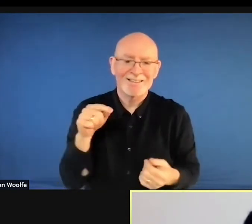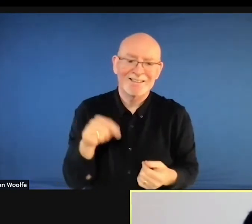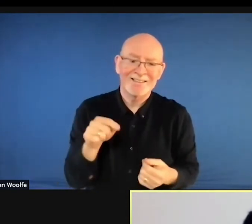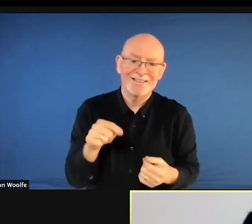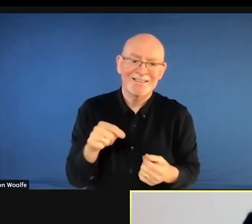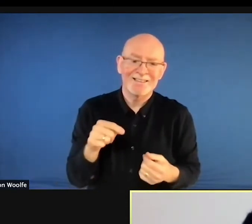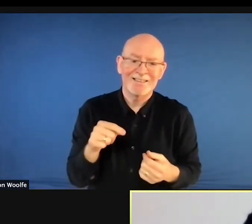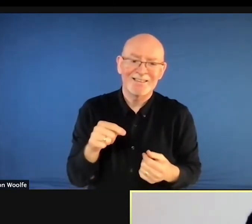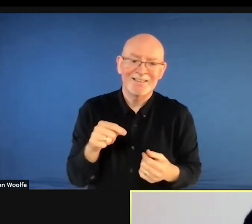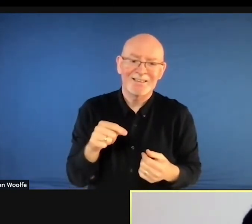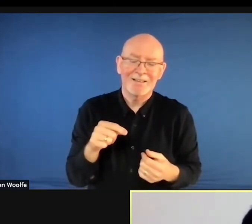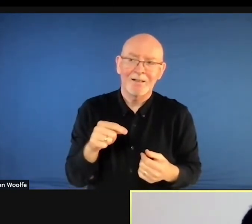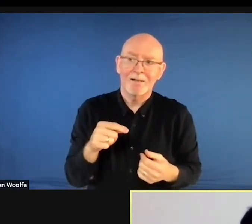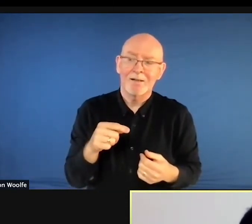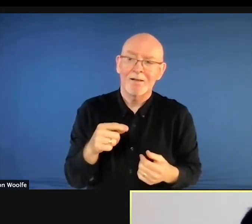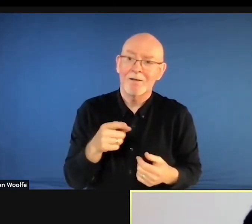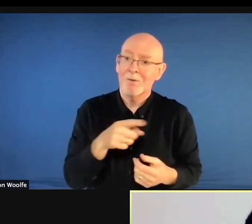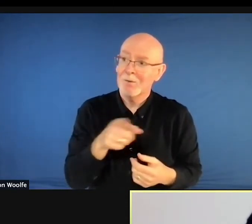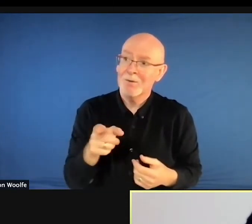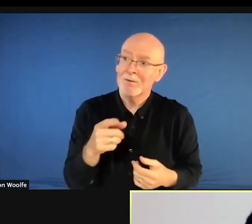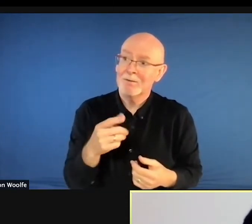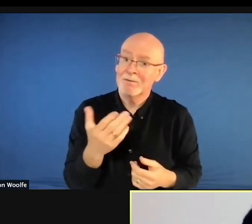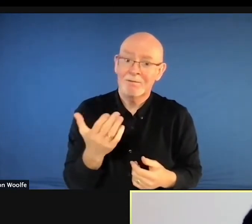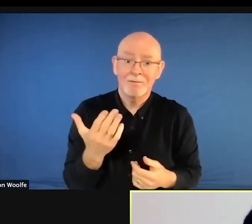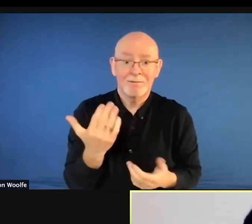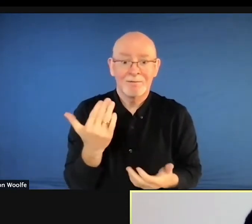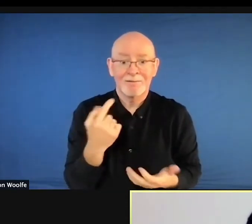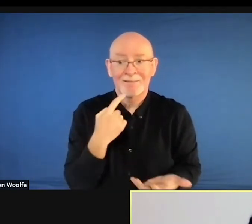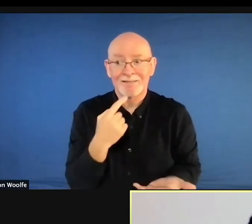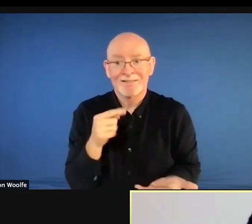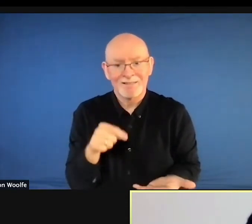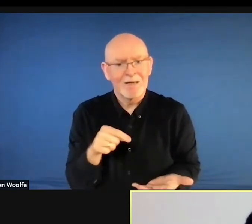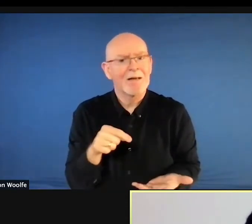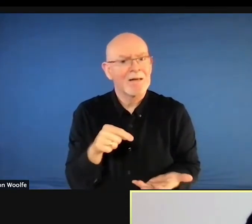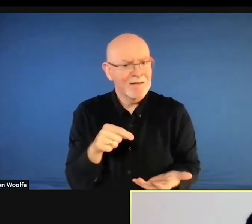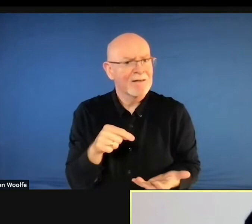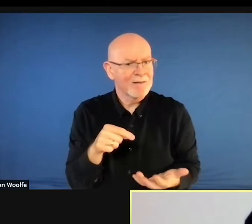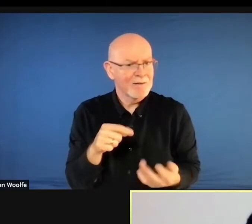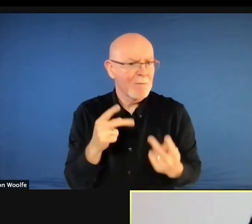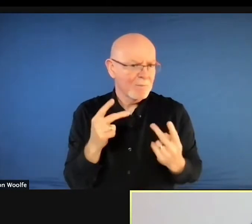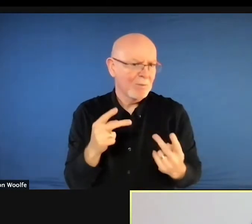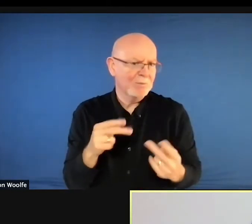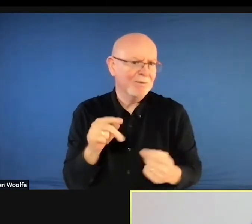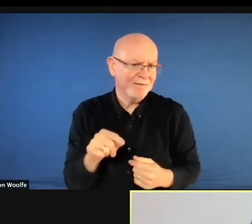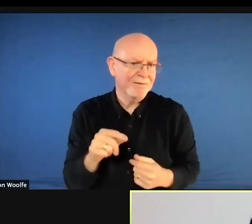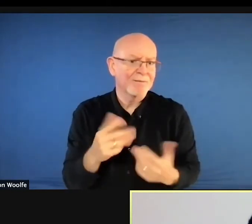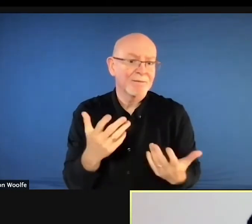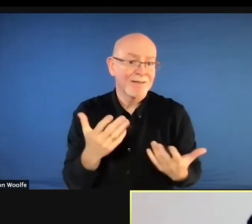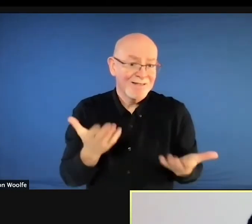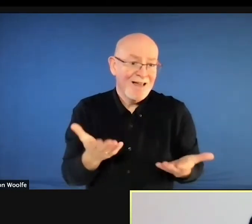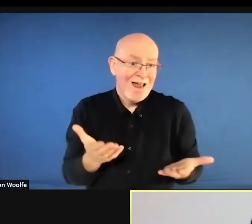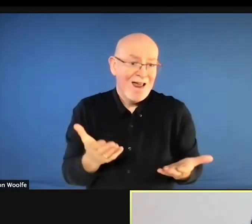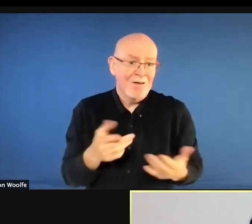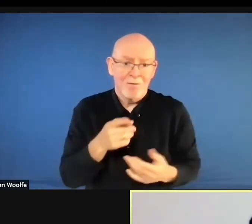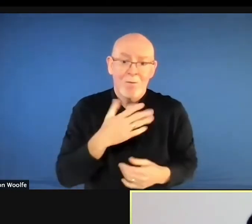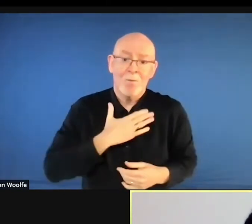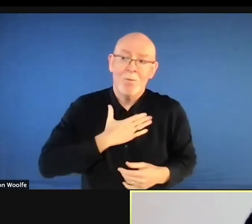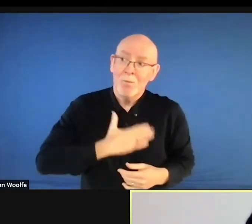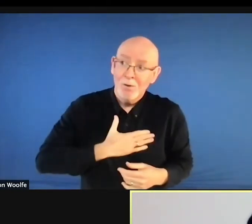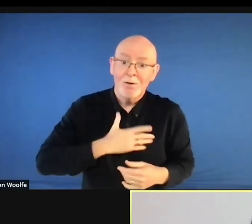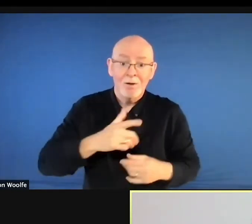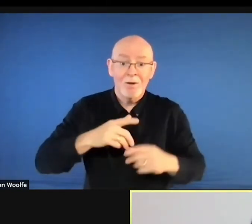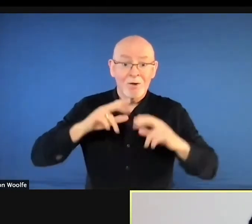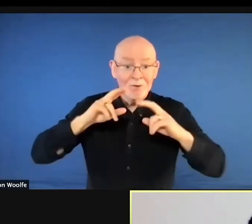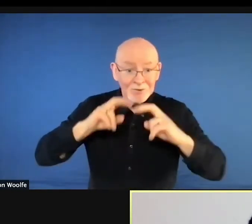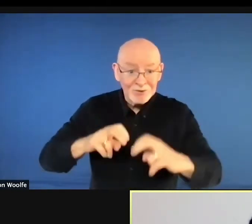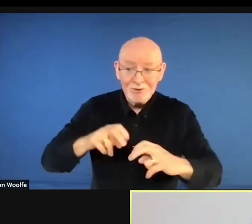now, ethics are the great, if you wanted to conduct research within the refugee camp, the first things that a researcher should